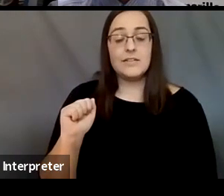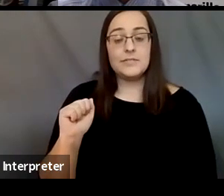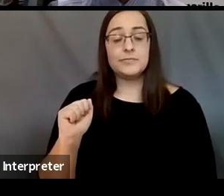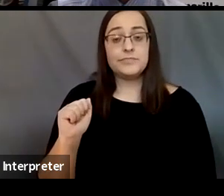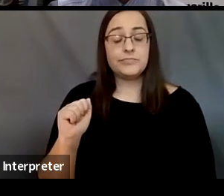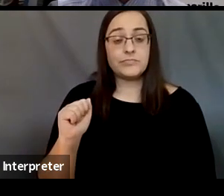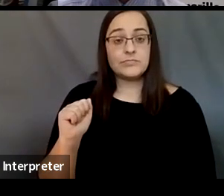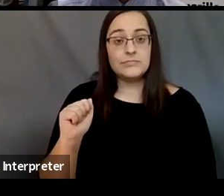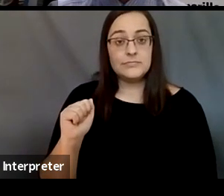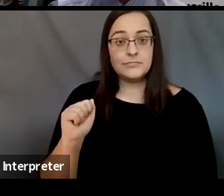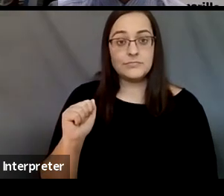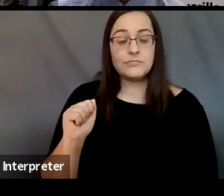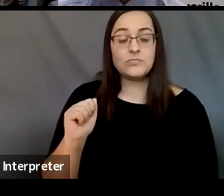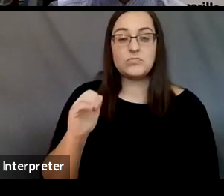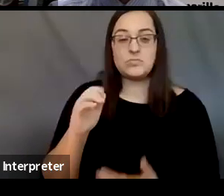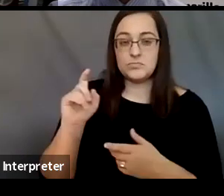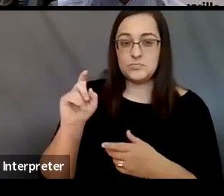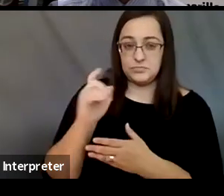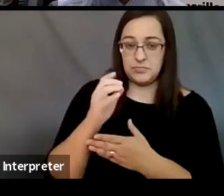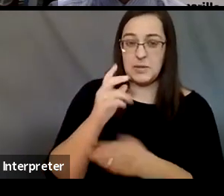patients with COVID,